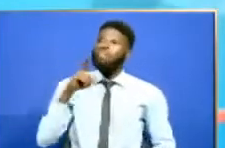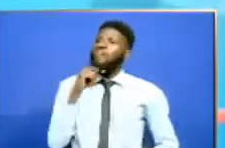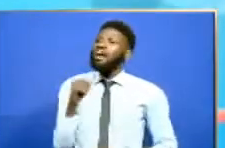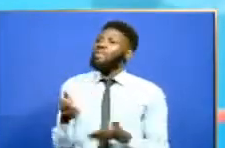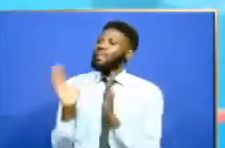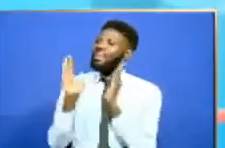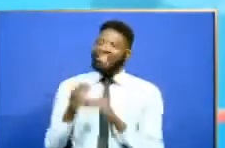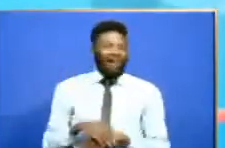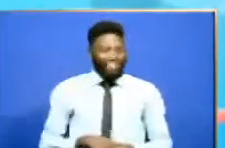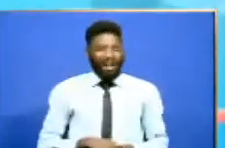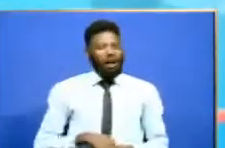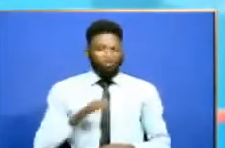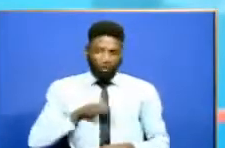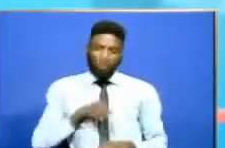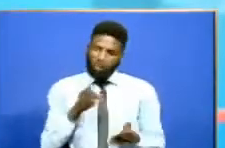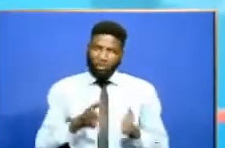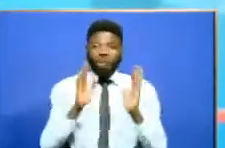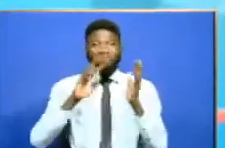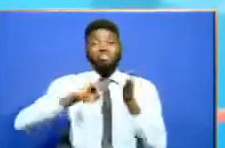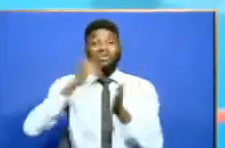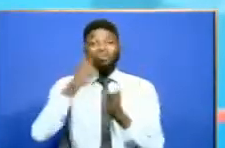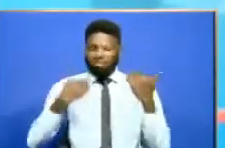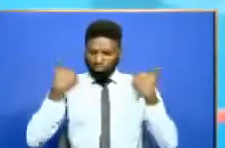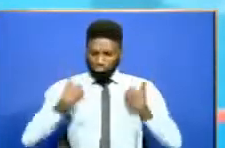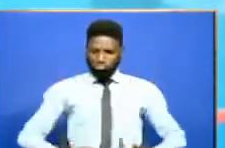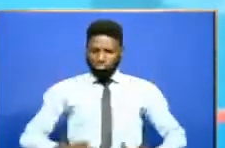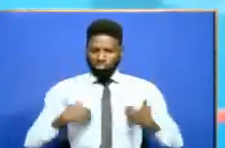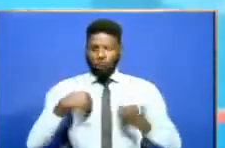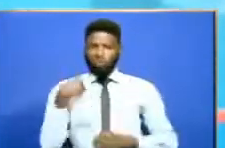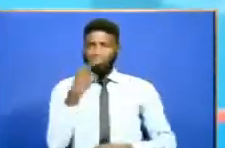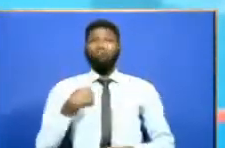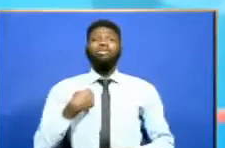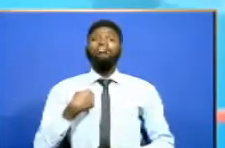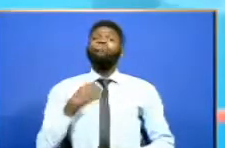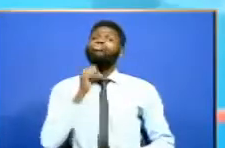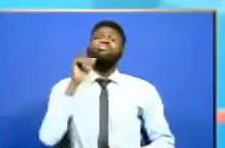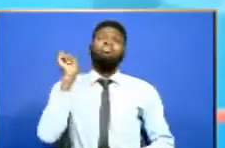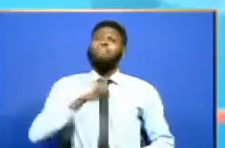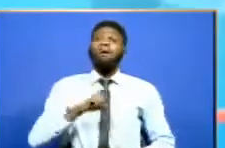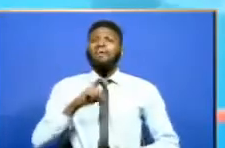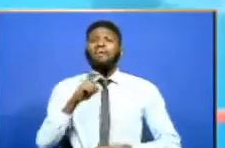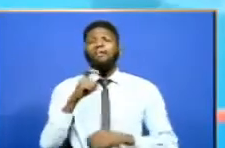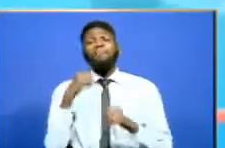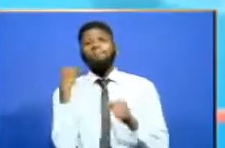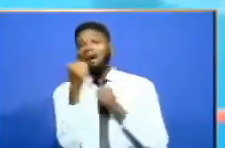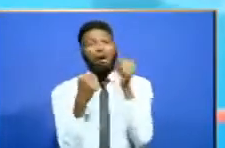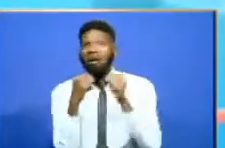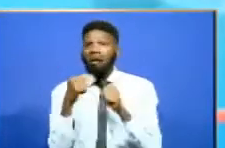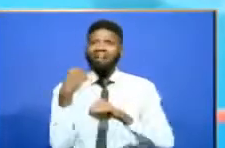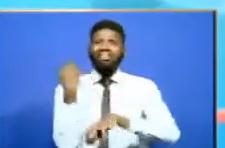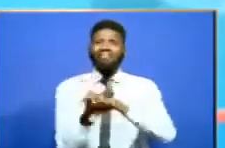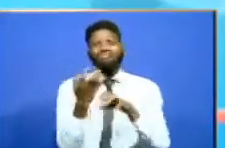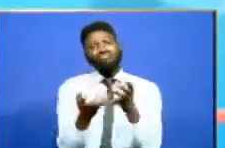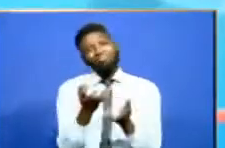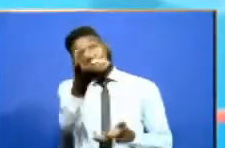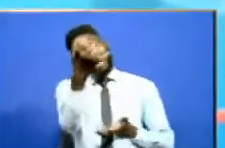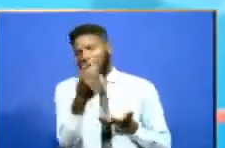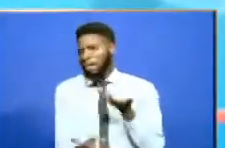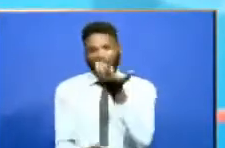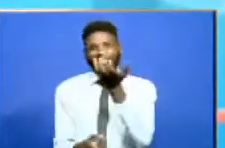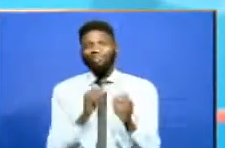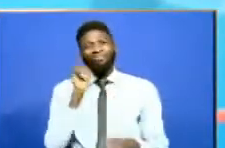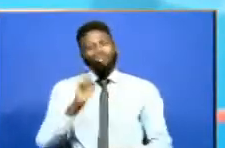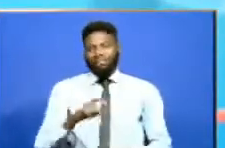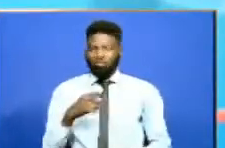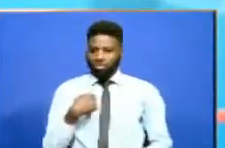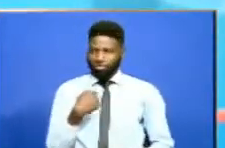What is the female way? Just who I am. I don't have to fight. I don't have to throw stones. I only have to talk